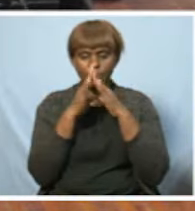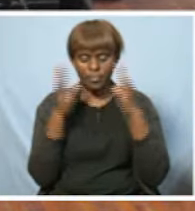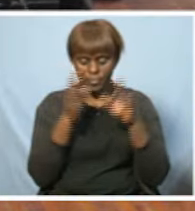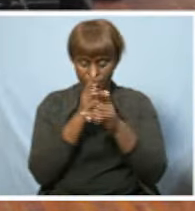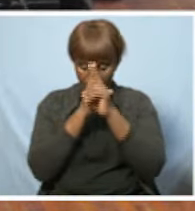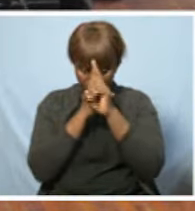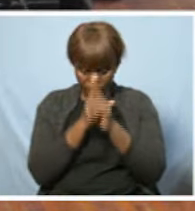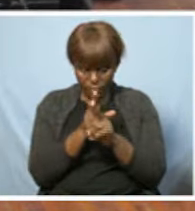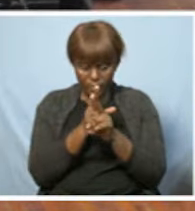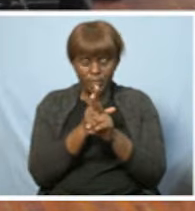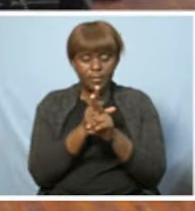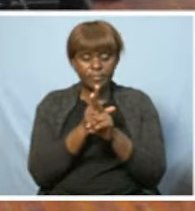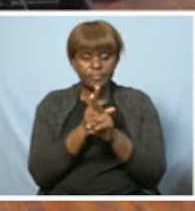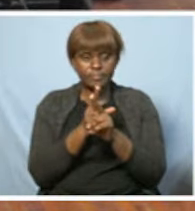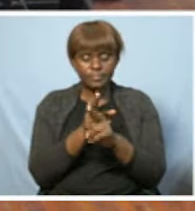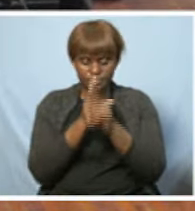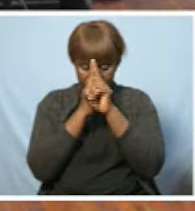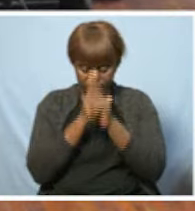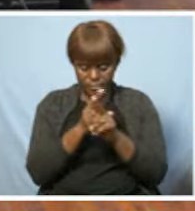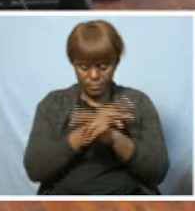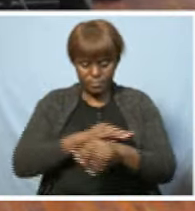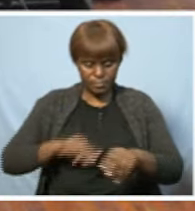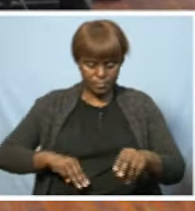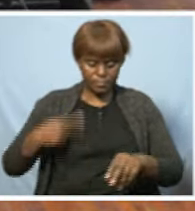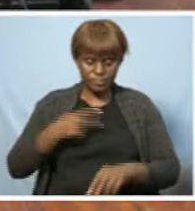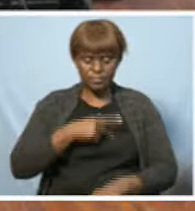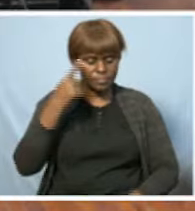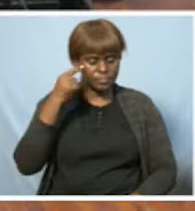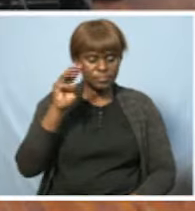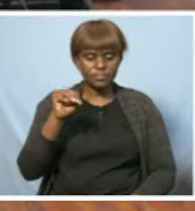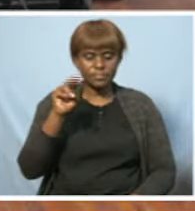Honorable. The Honorable Member from Mufumbwe.